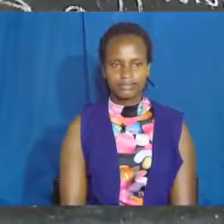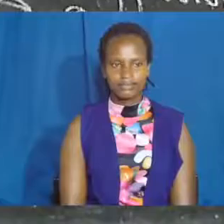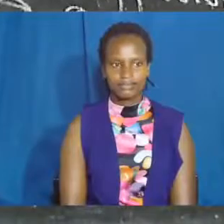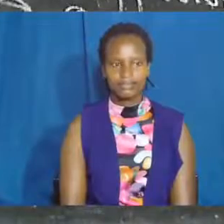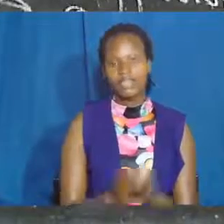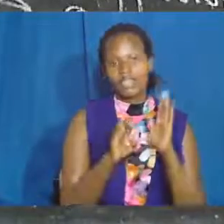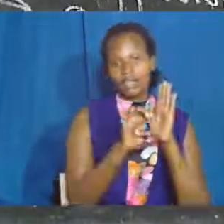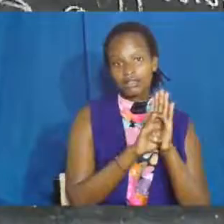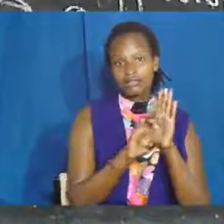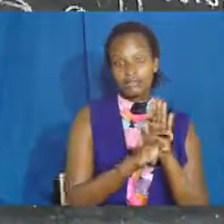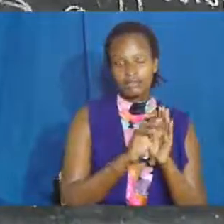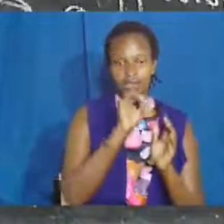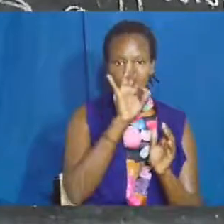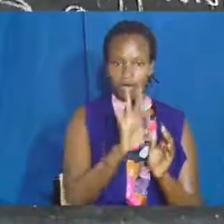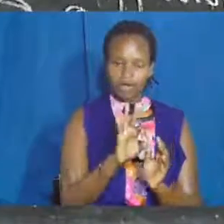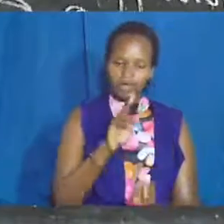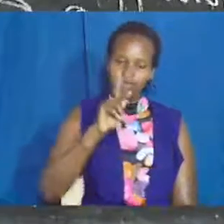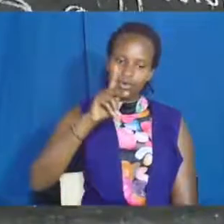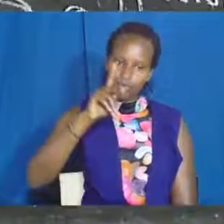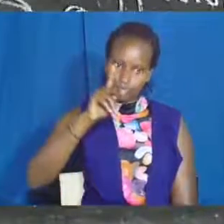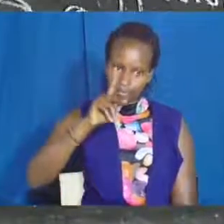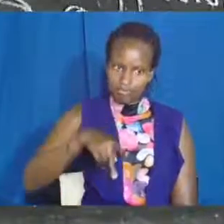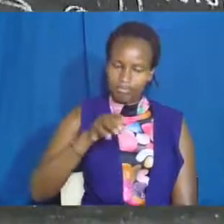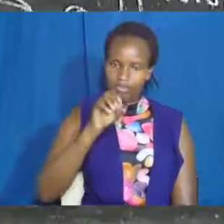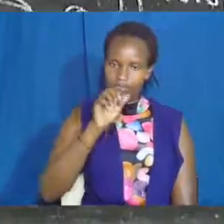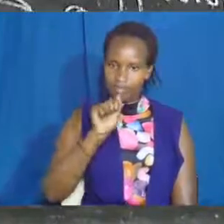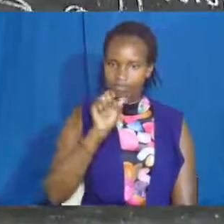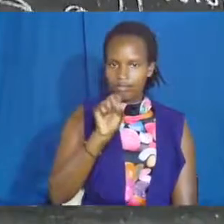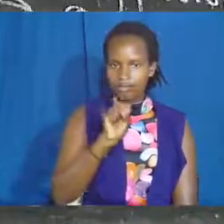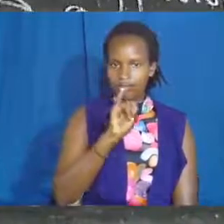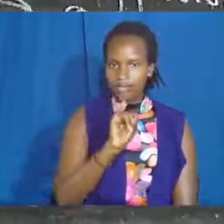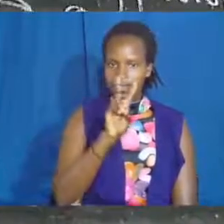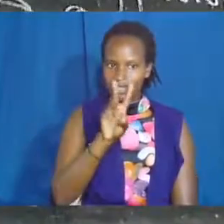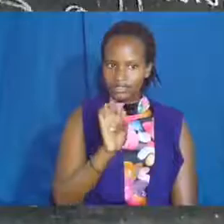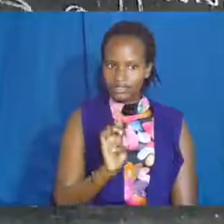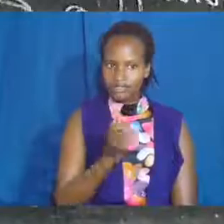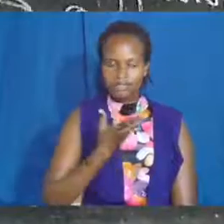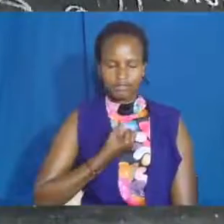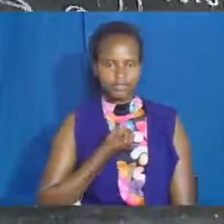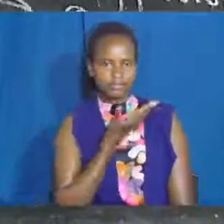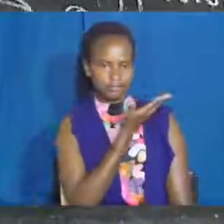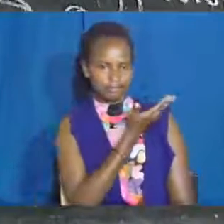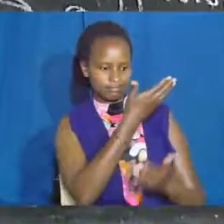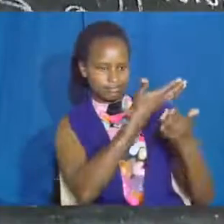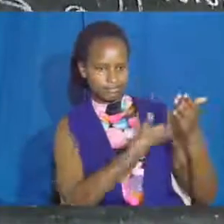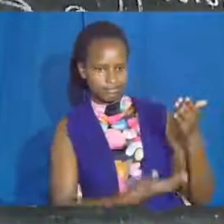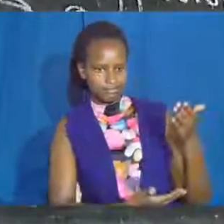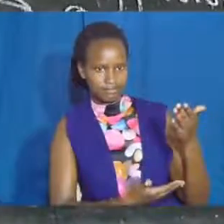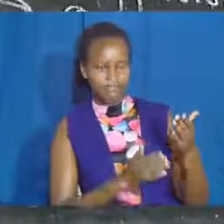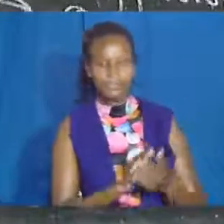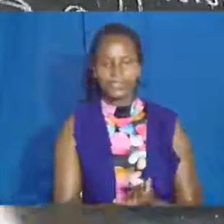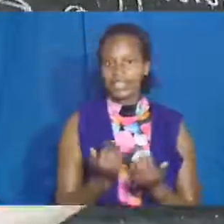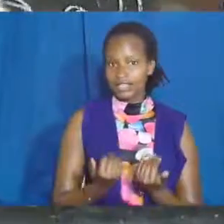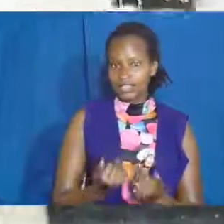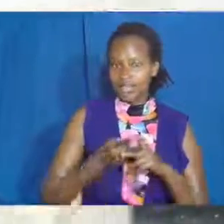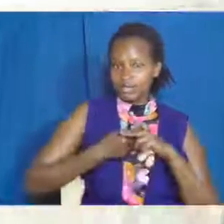triphosphate. Examples of passive transports, we have diffusion, we have osmosis, we have facilitated diffusion. Student, let's start with